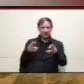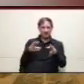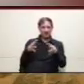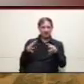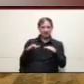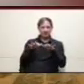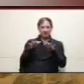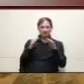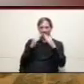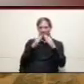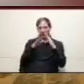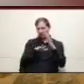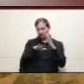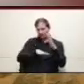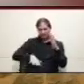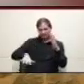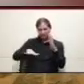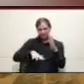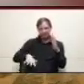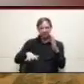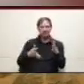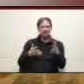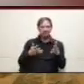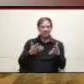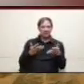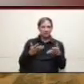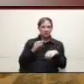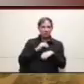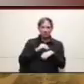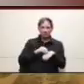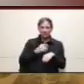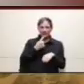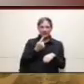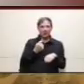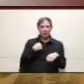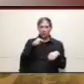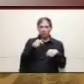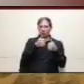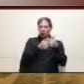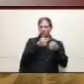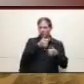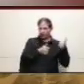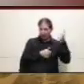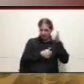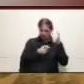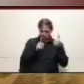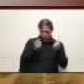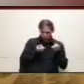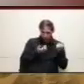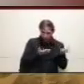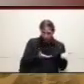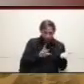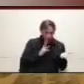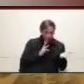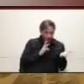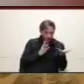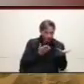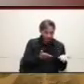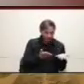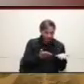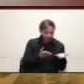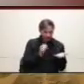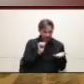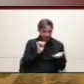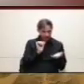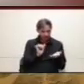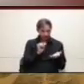issues. I don't know, you said earlier that you're not the authority. Are you a provider? Are you a water services provider? Is that falling within your ambit